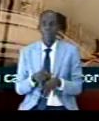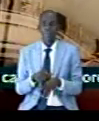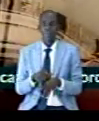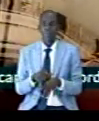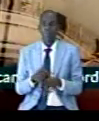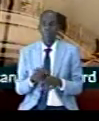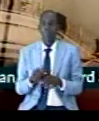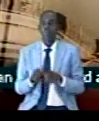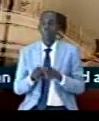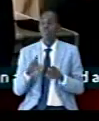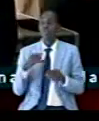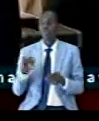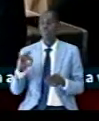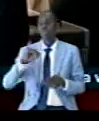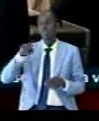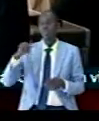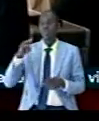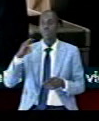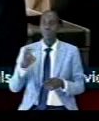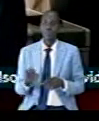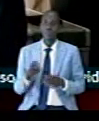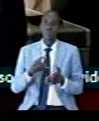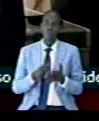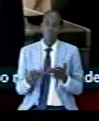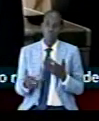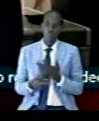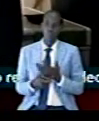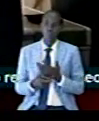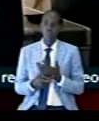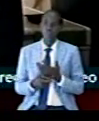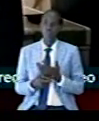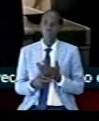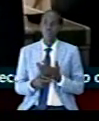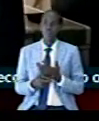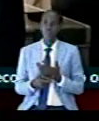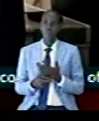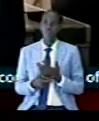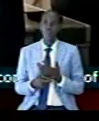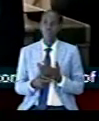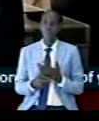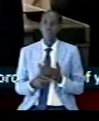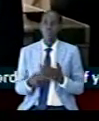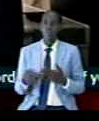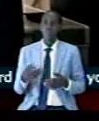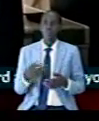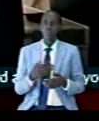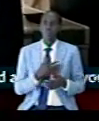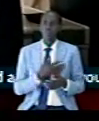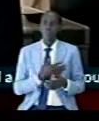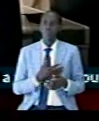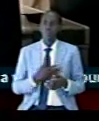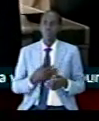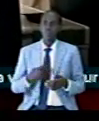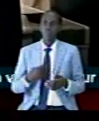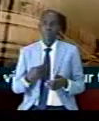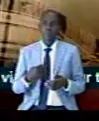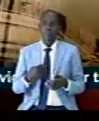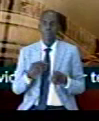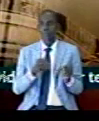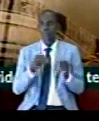June crusade, would get the phone and set it on her ear so that she could